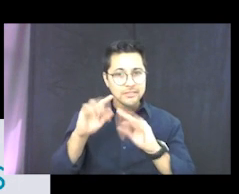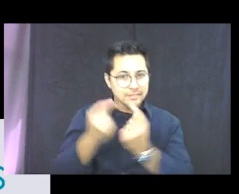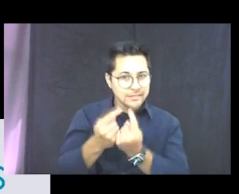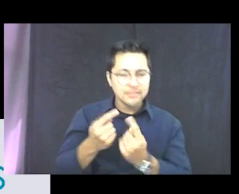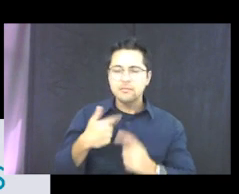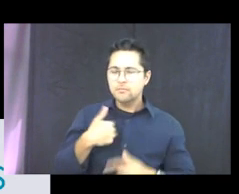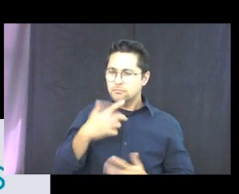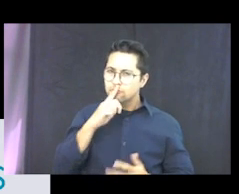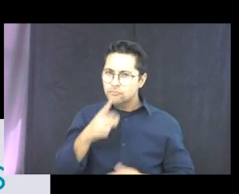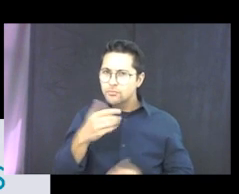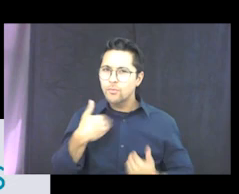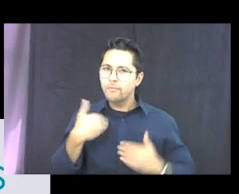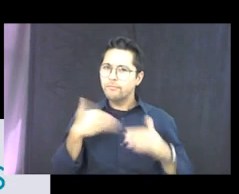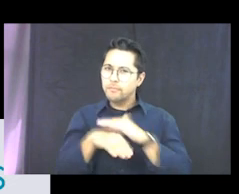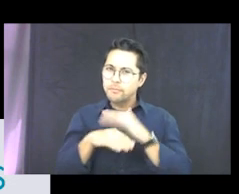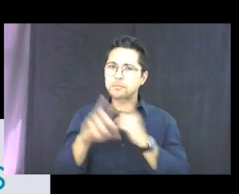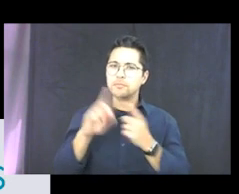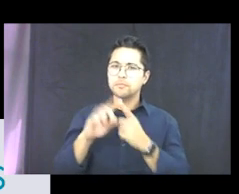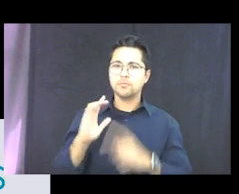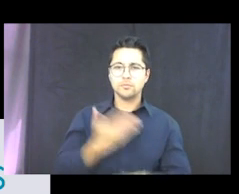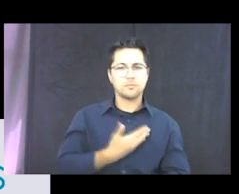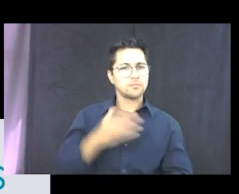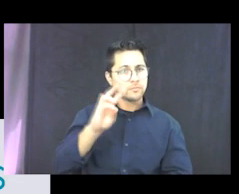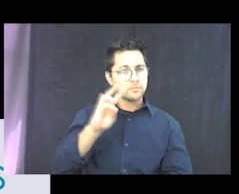you also had access to our website,